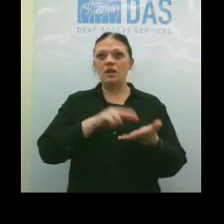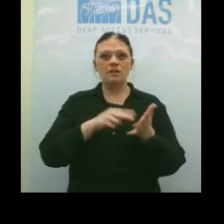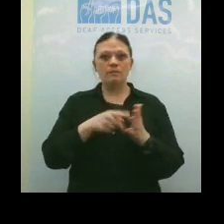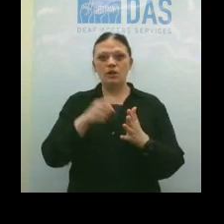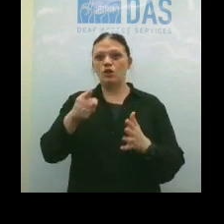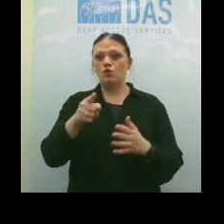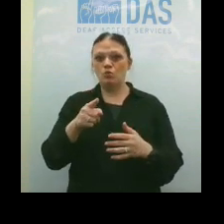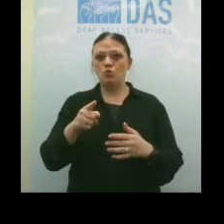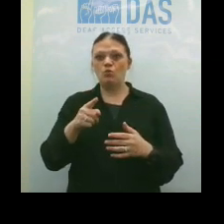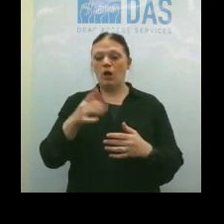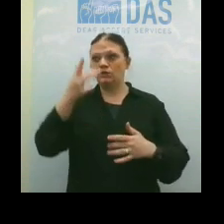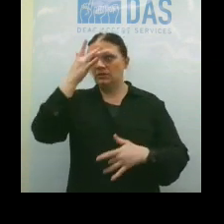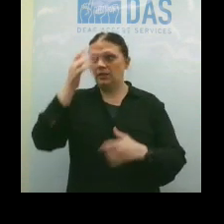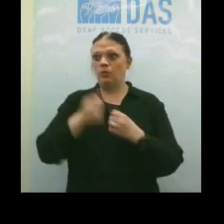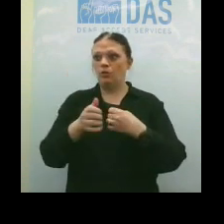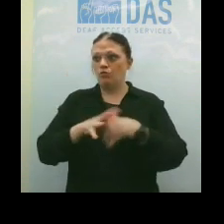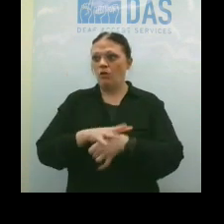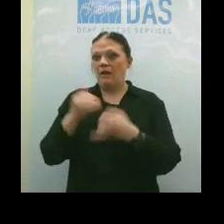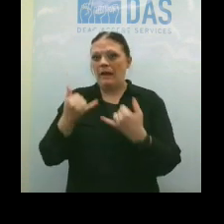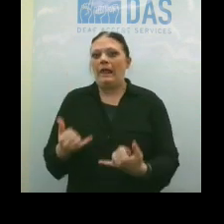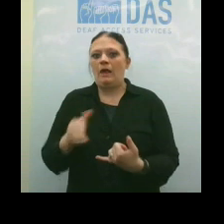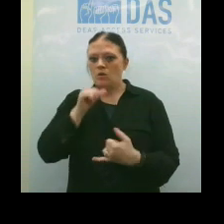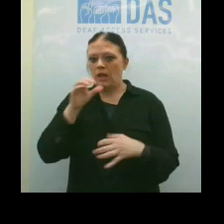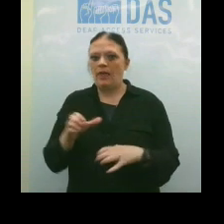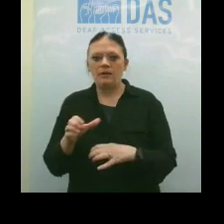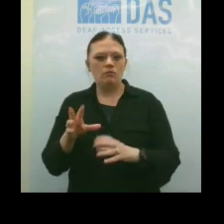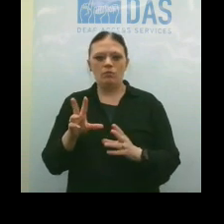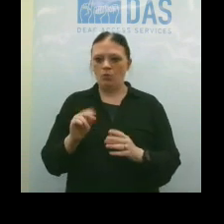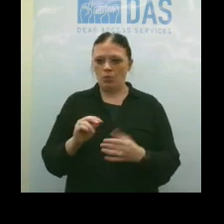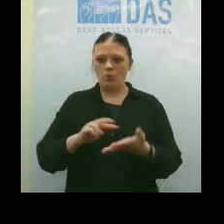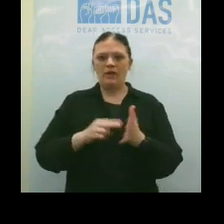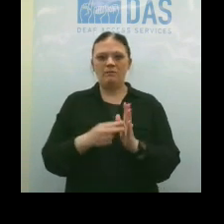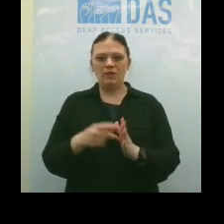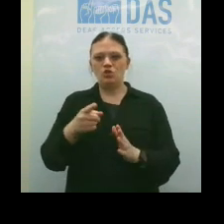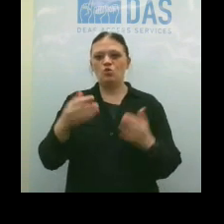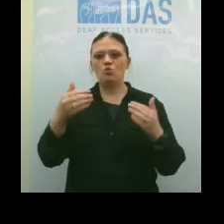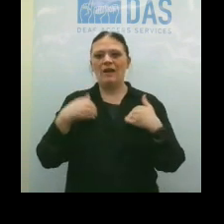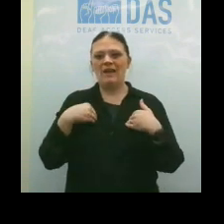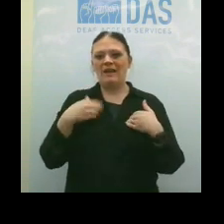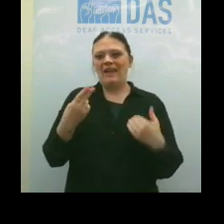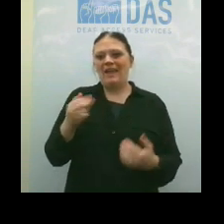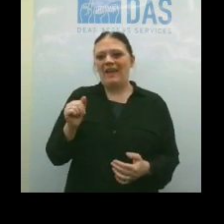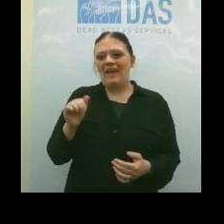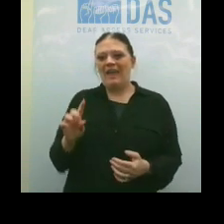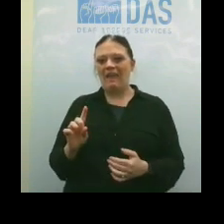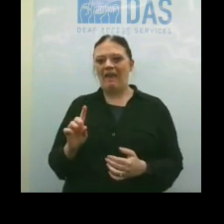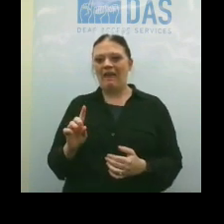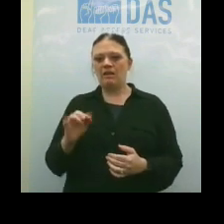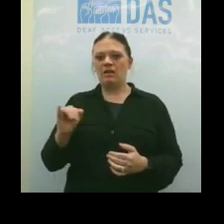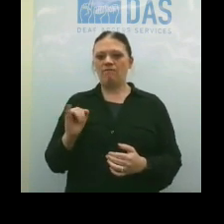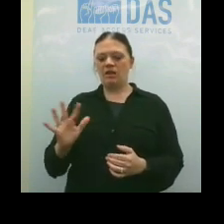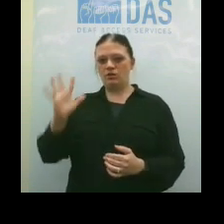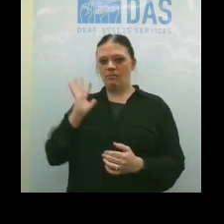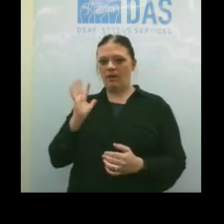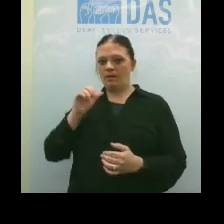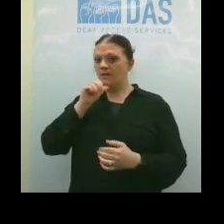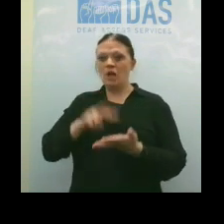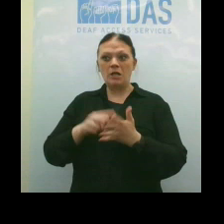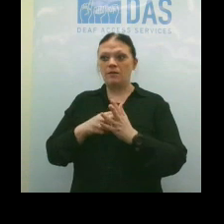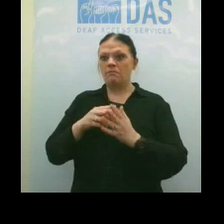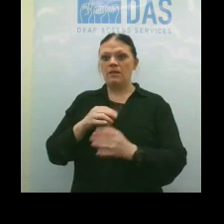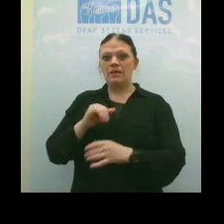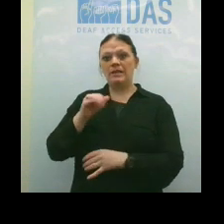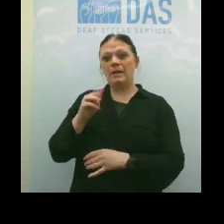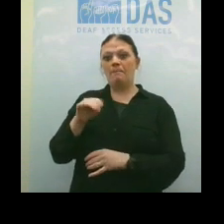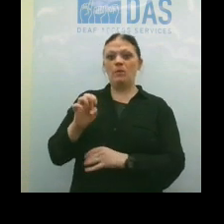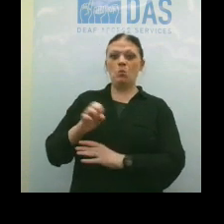at all. It just means that you had an infection in the past. It doesn't mean that you're immune, and it doesn't mean that you're protected from